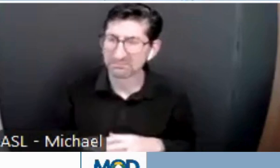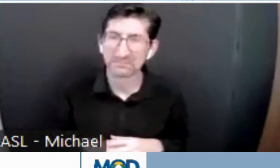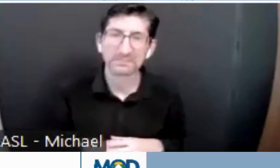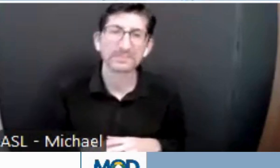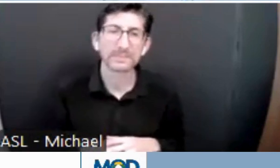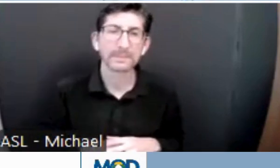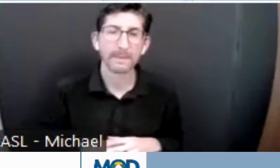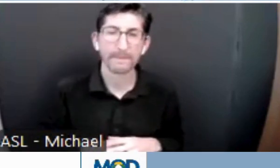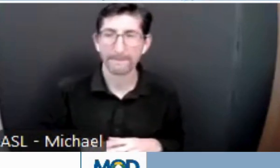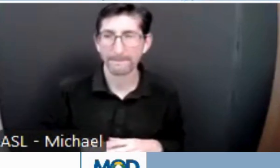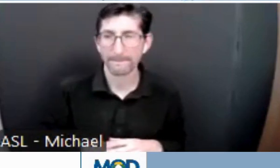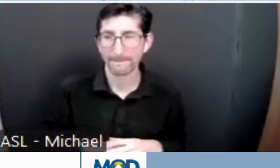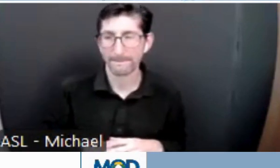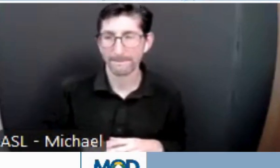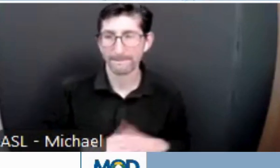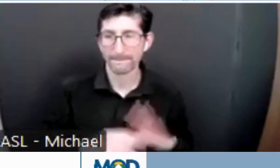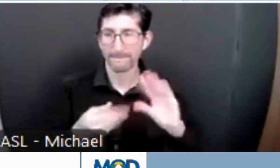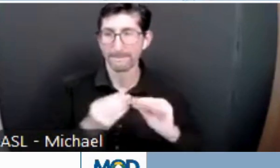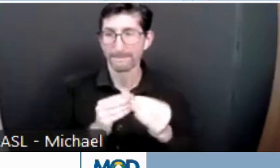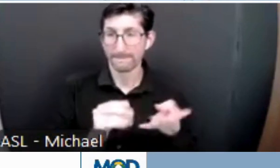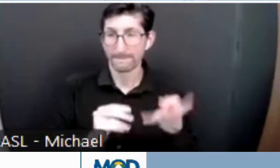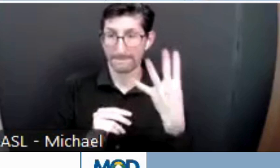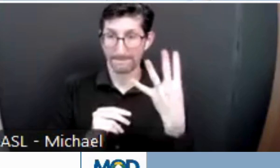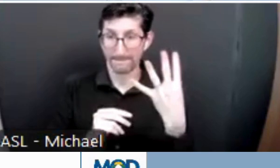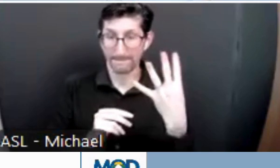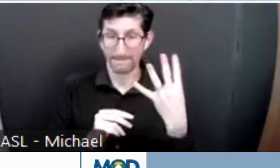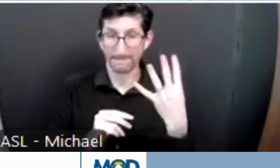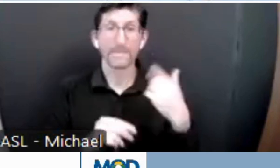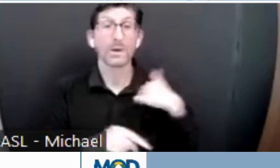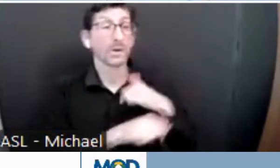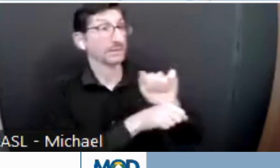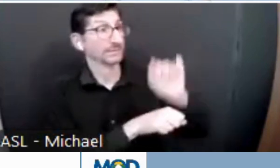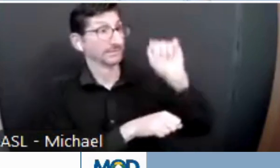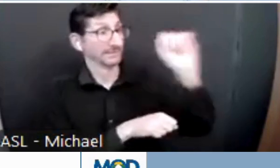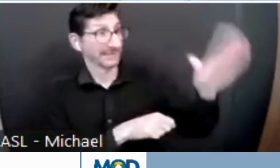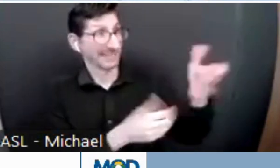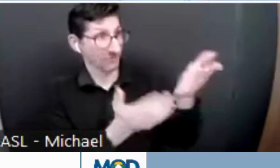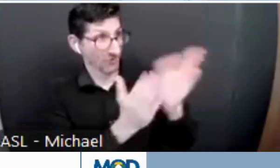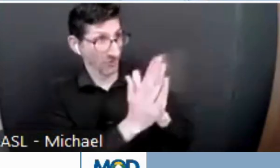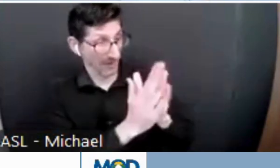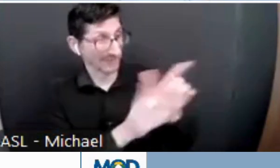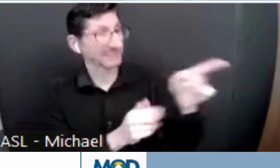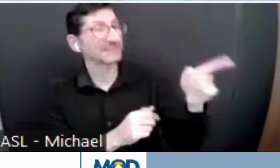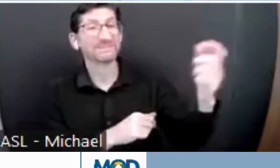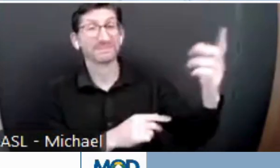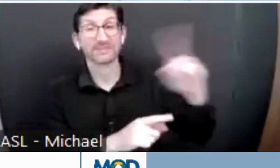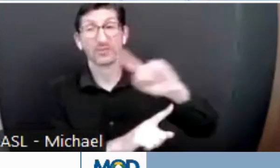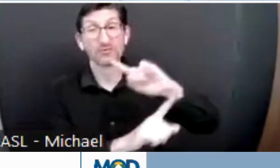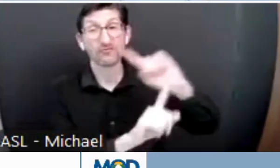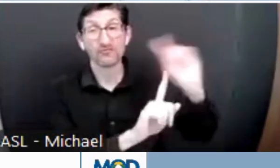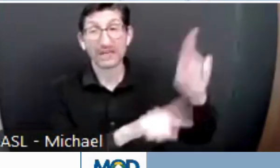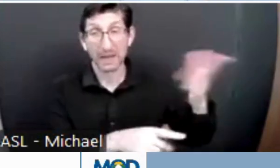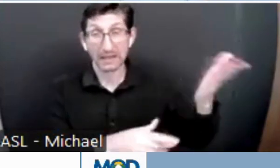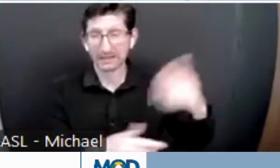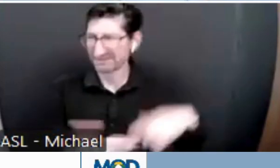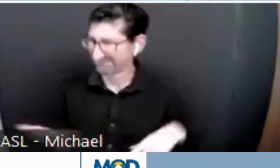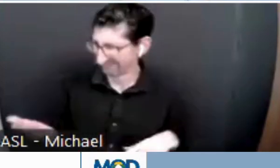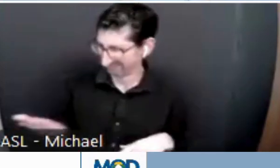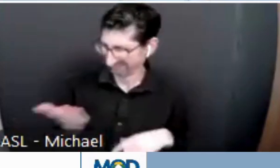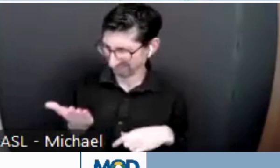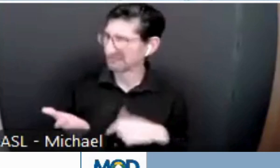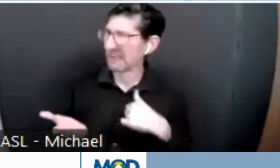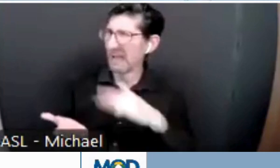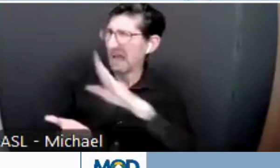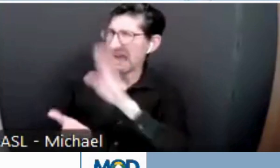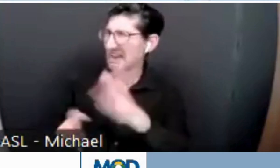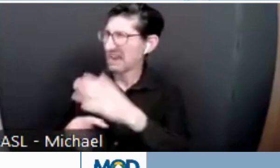So example number 4, we sent a request and the housing provider responds, I've never gotten a request like this before.